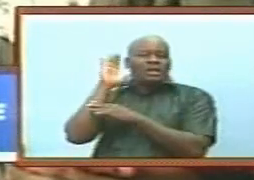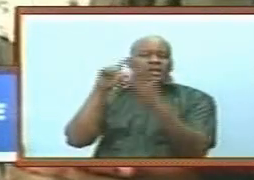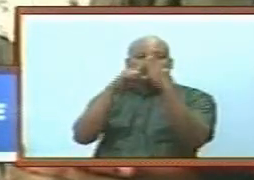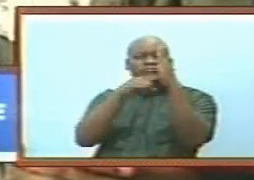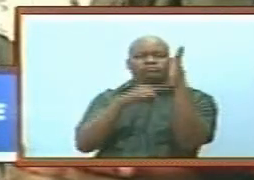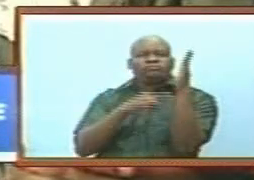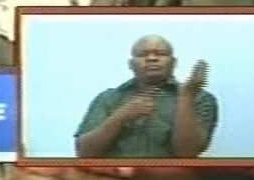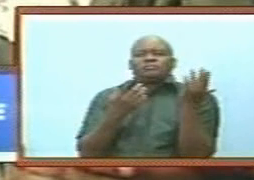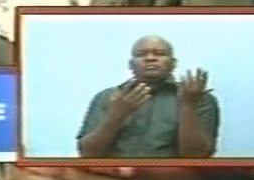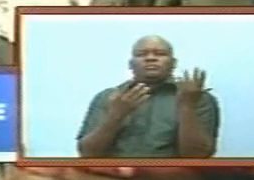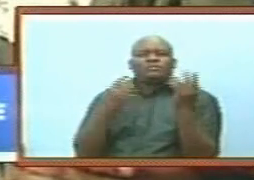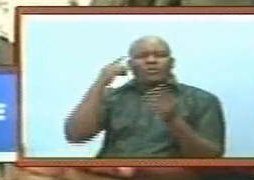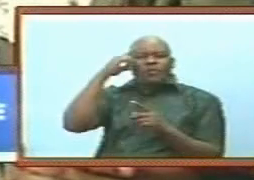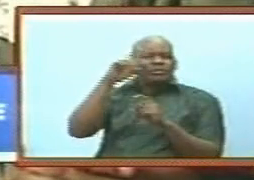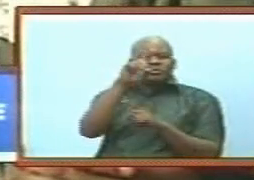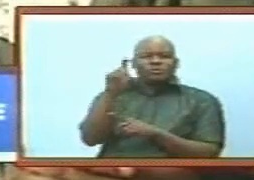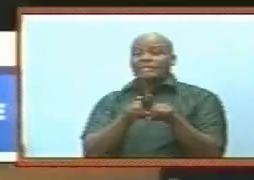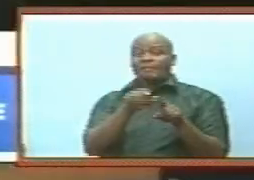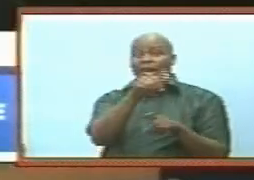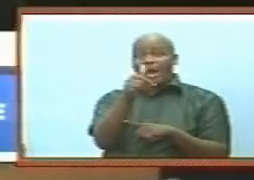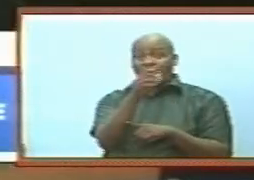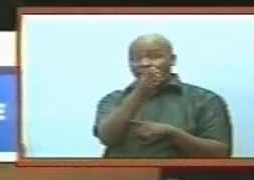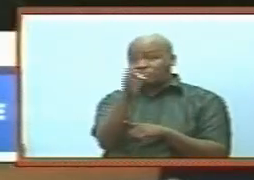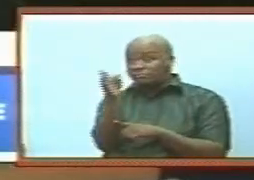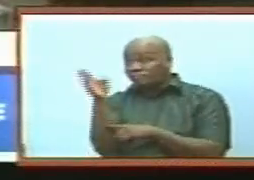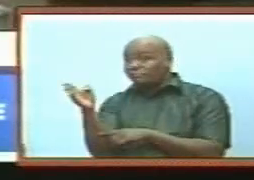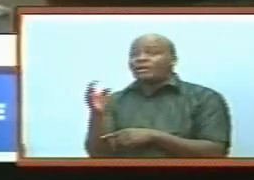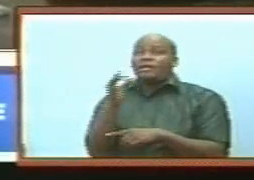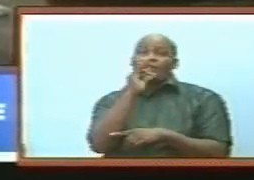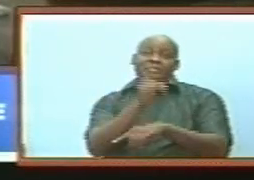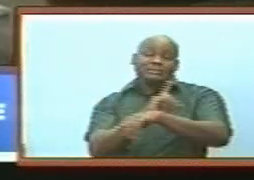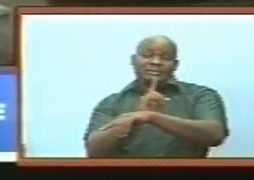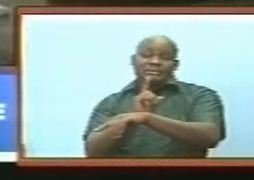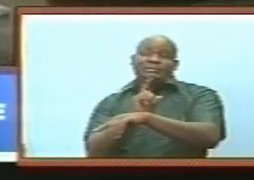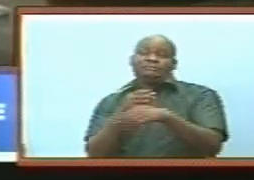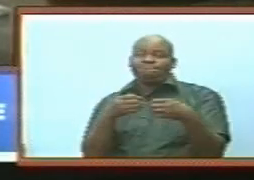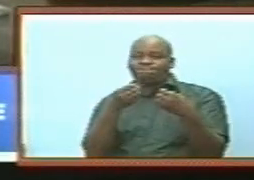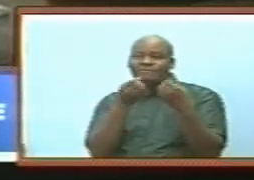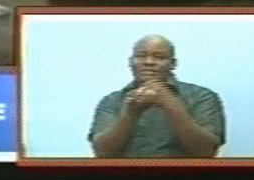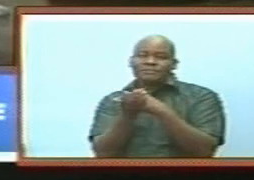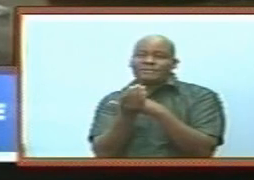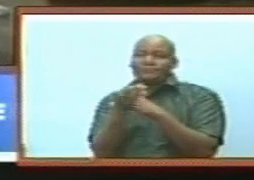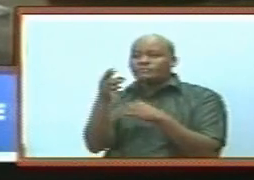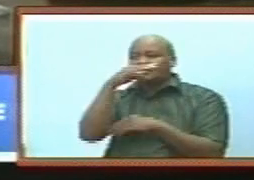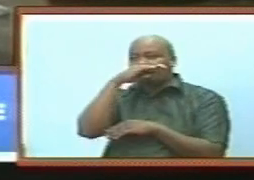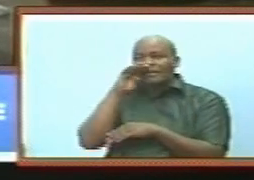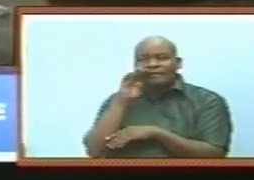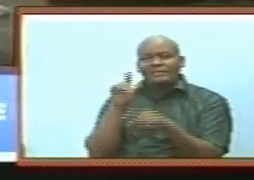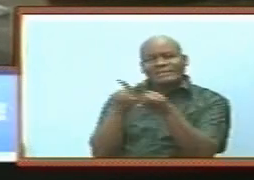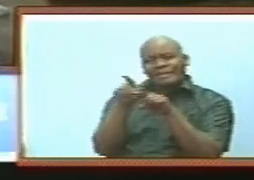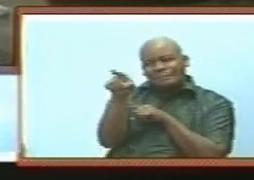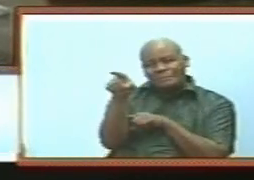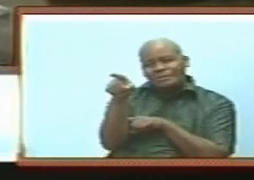every accusation was taken lightly. Starting with the Honorable Mudavadi, your campaign also is seen